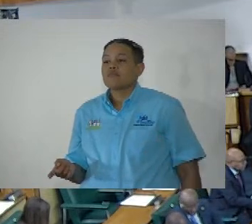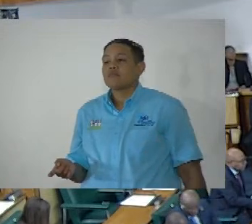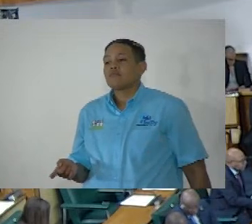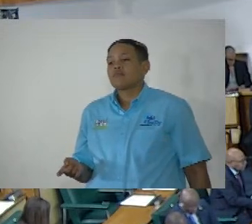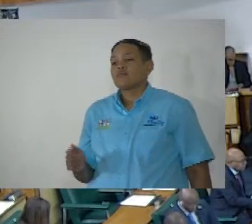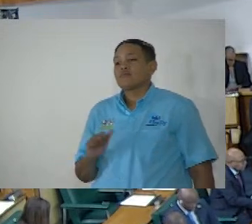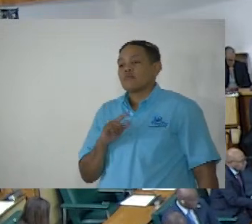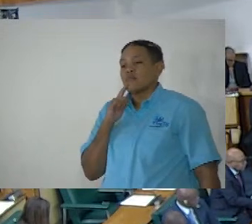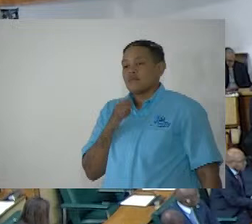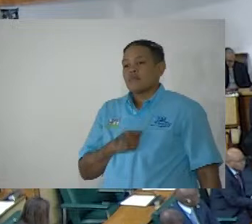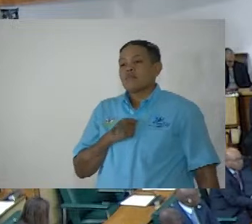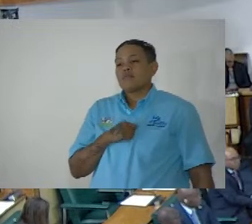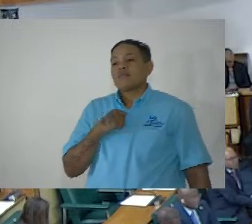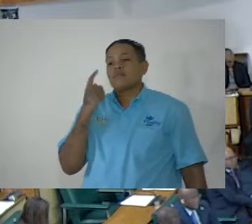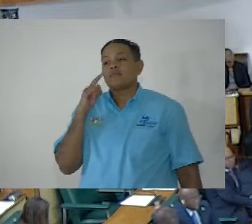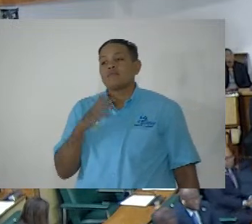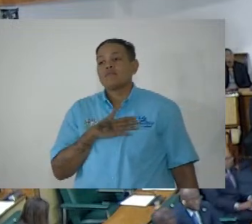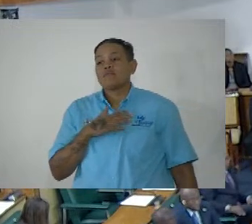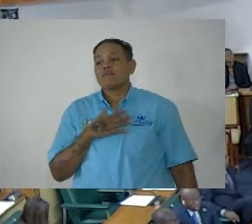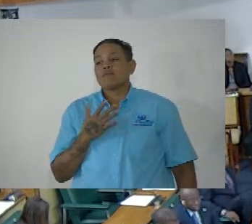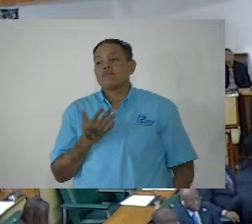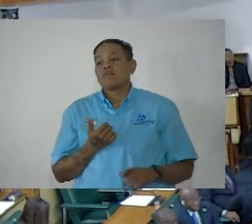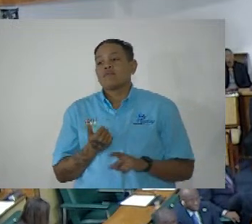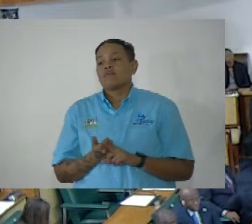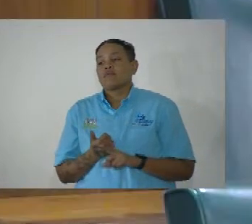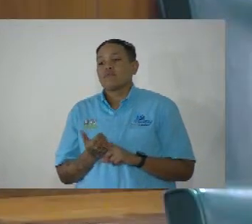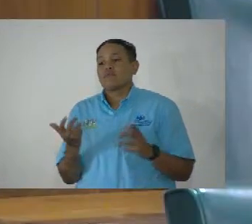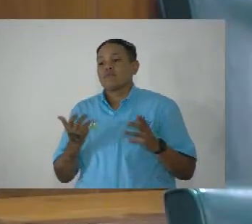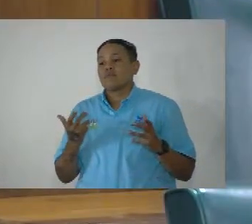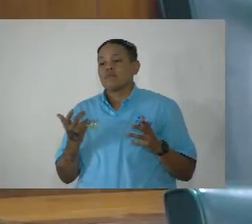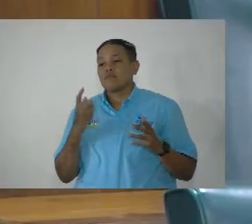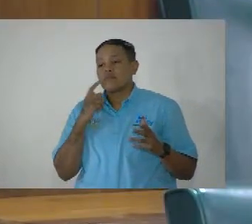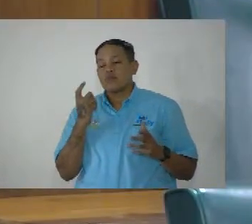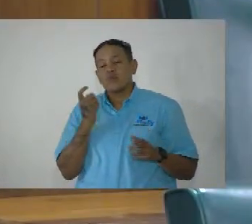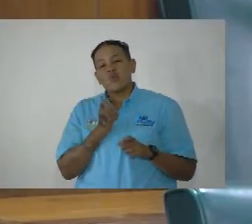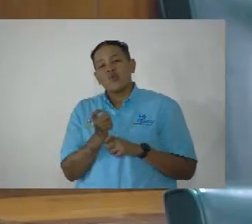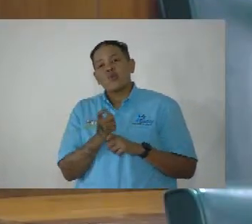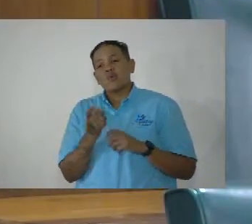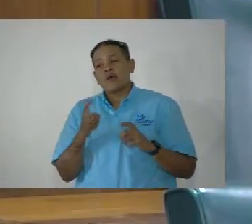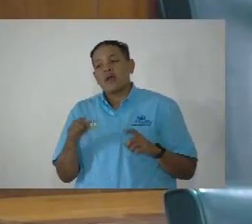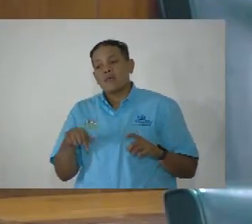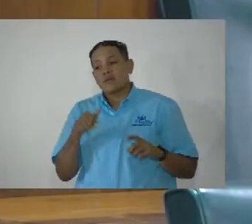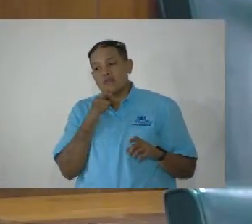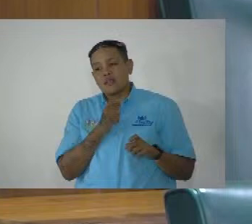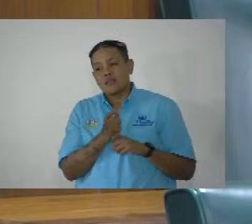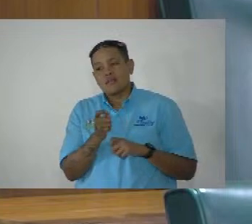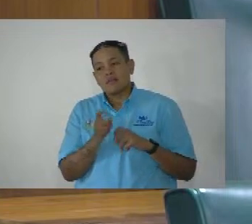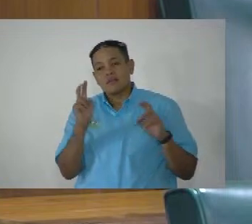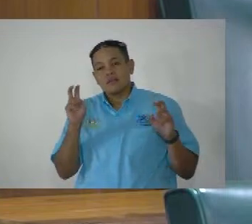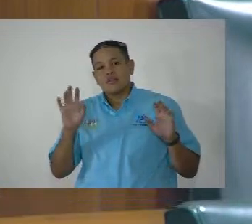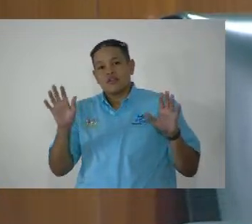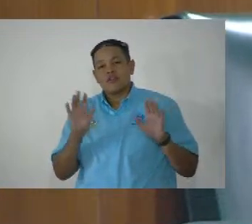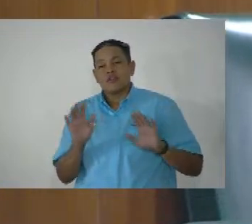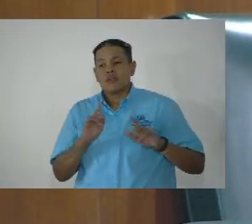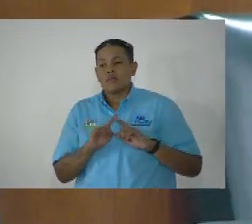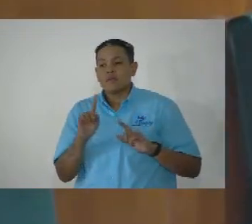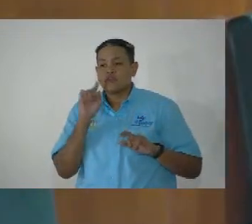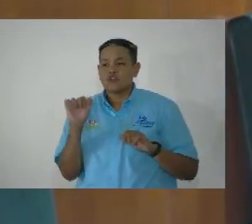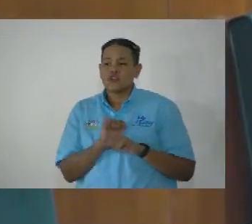I apologize for my what appears to be humor, because this is not a laughing matter. But it